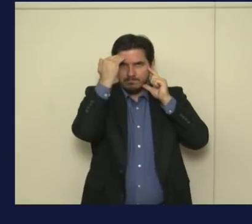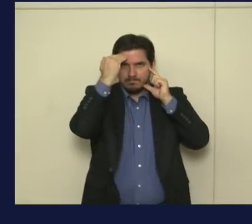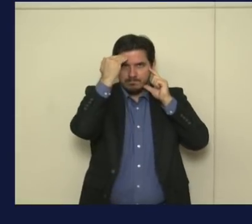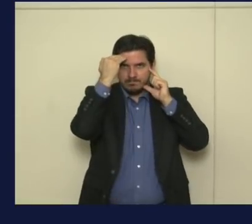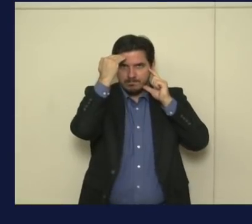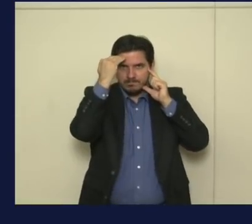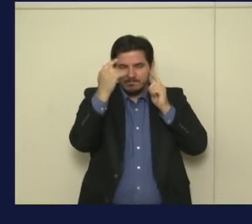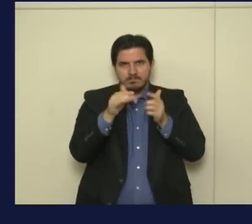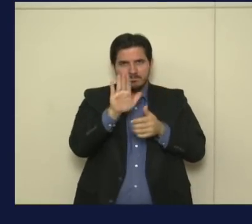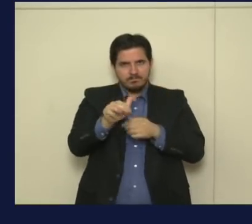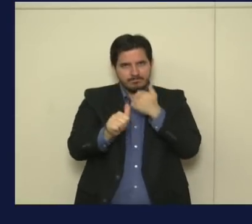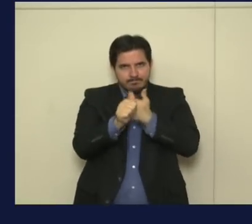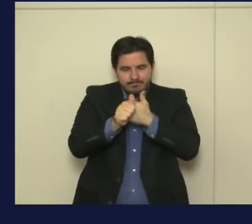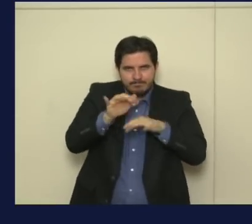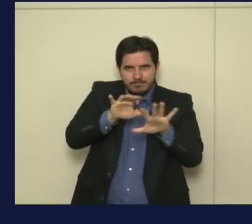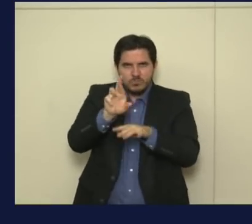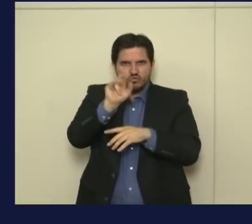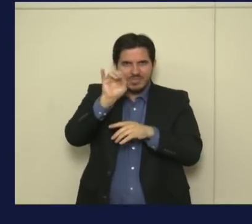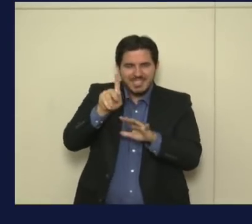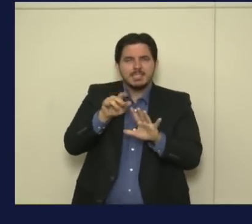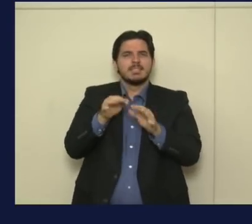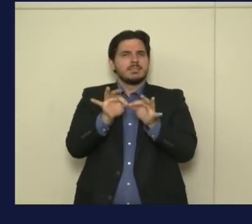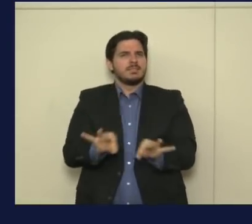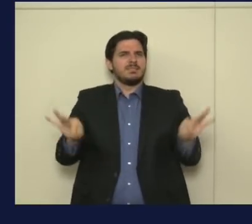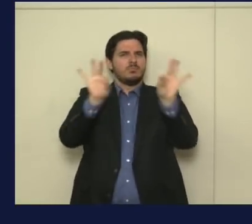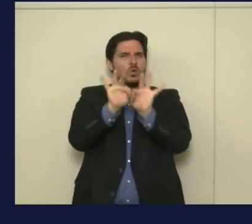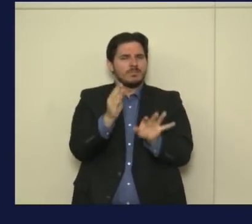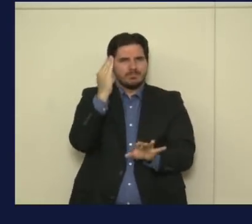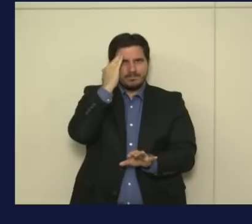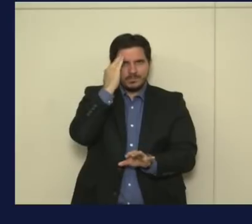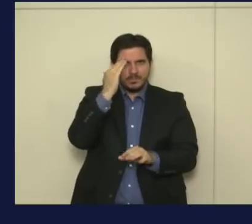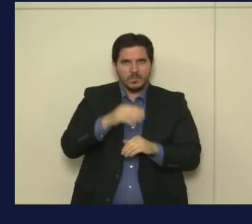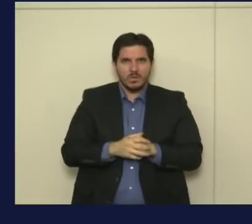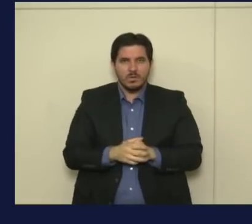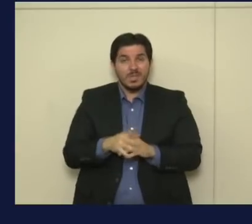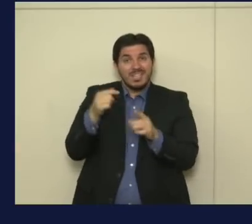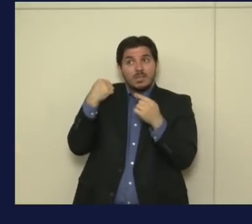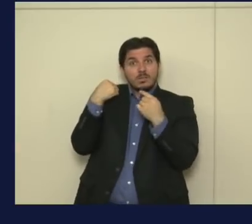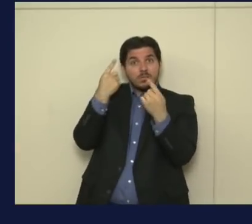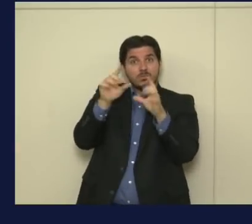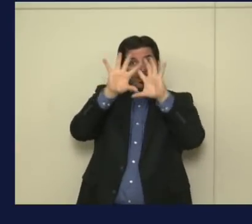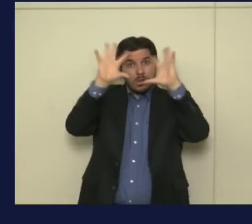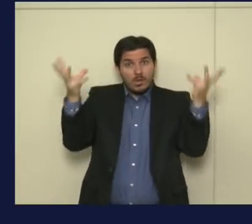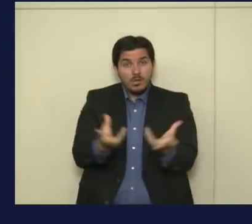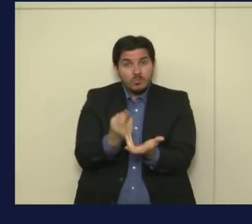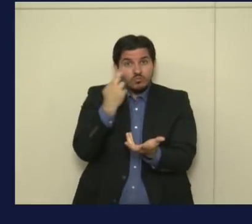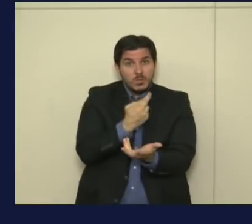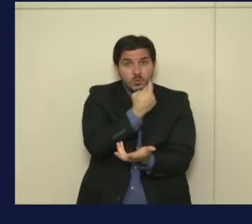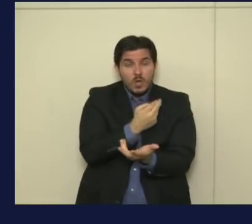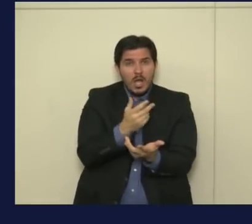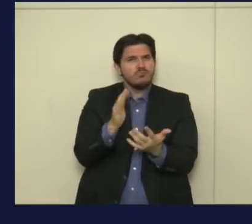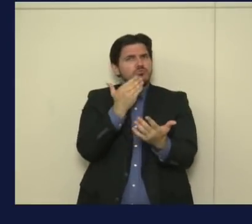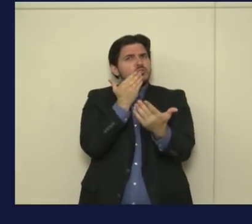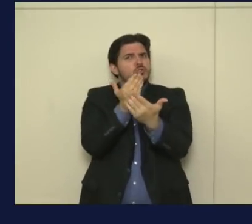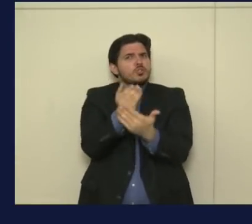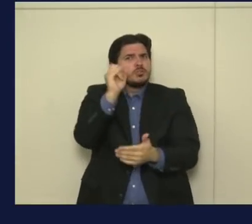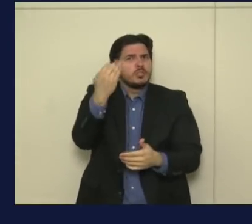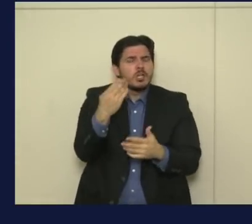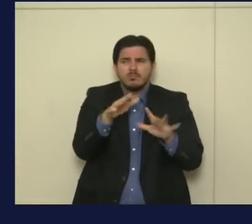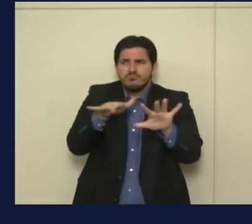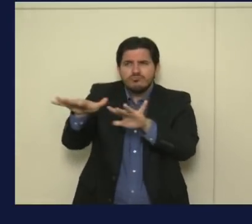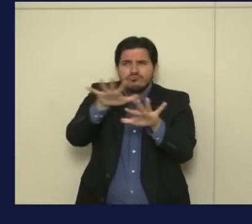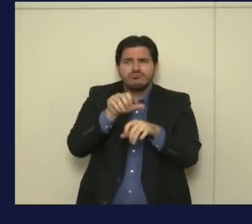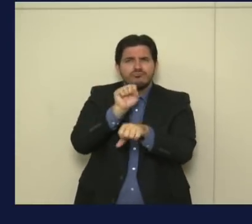useful that restaurants have done, by and large, an incredible job in all of these businesses. But New Mexicans have to